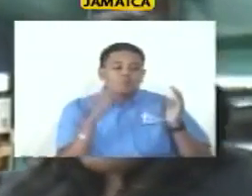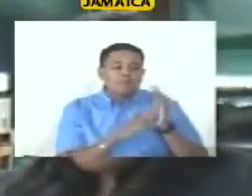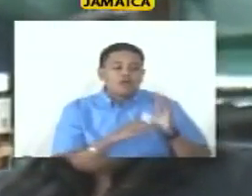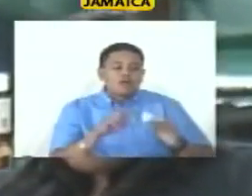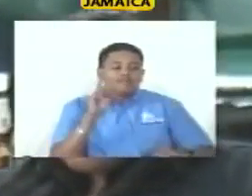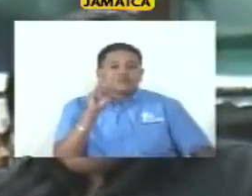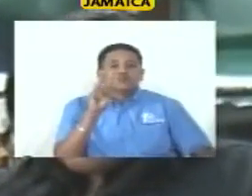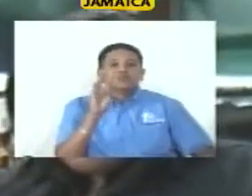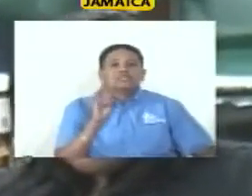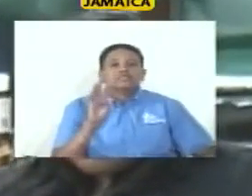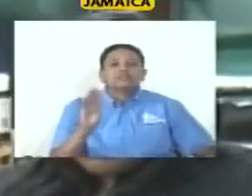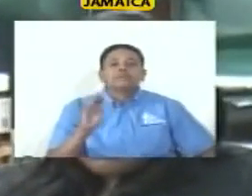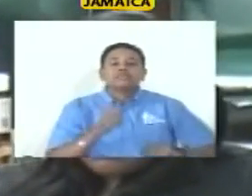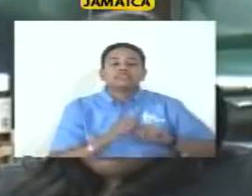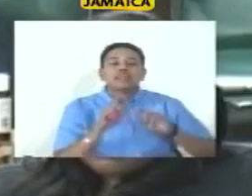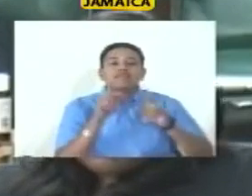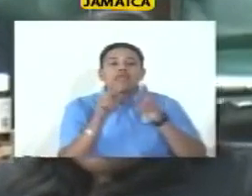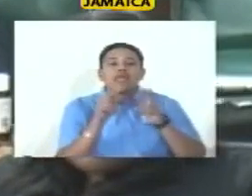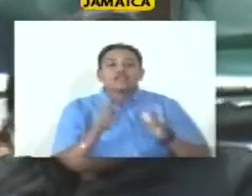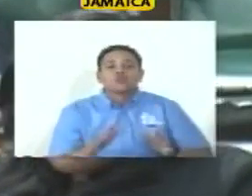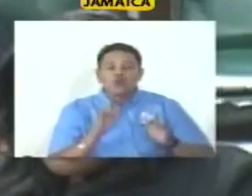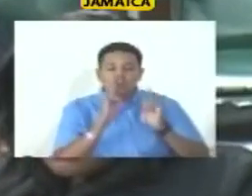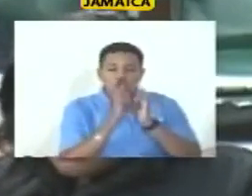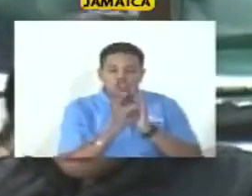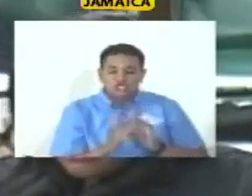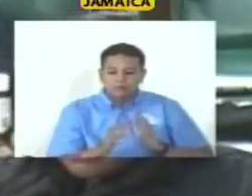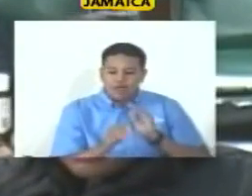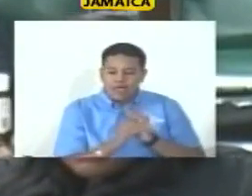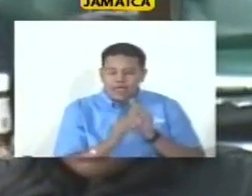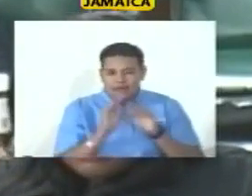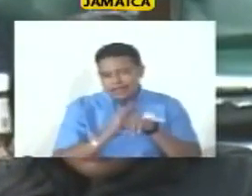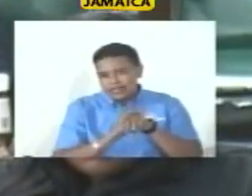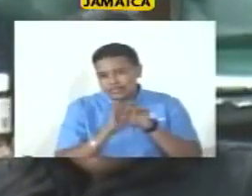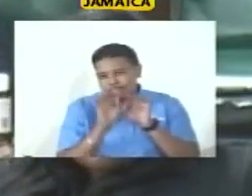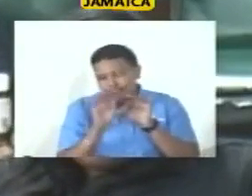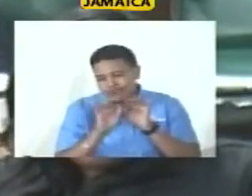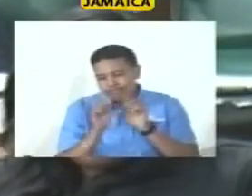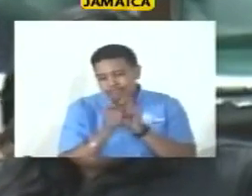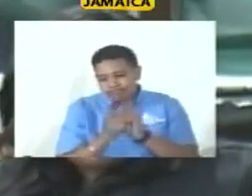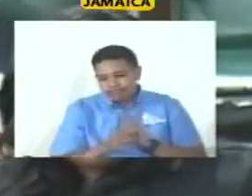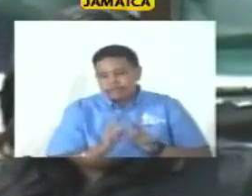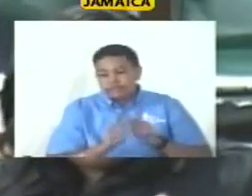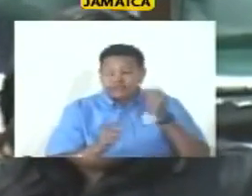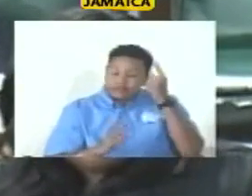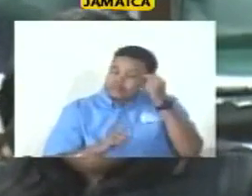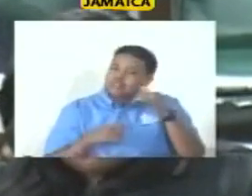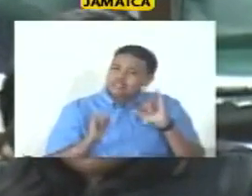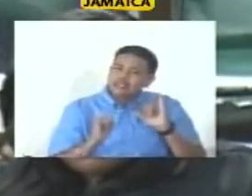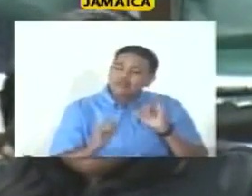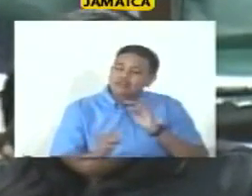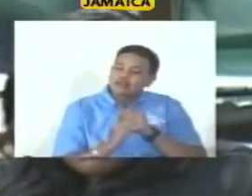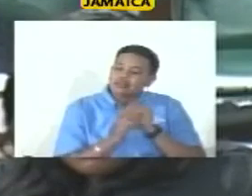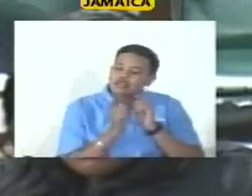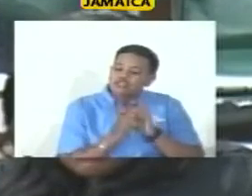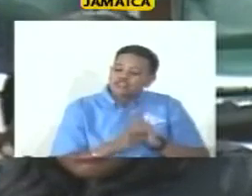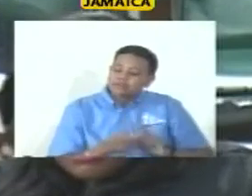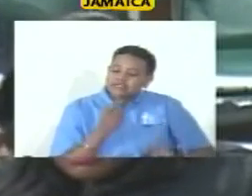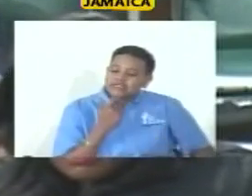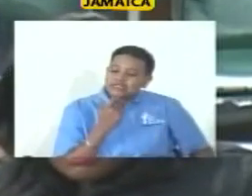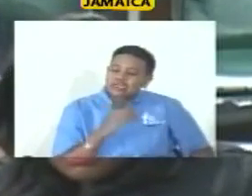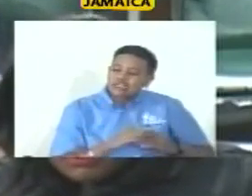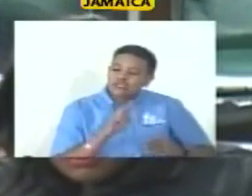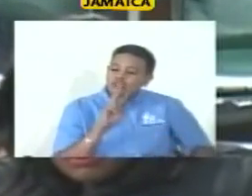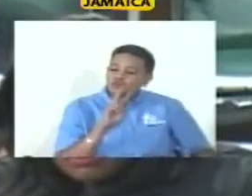2.6b, this is an editorial adjustment, but it's one notwithstanding. That is, in